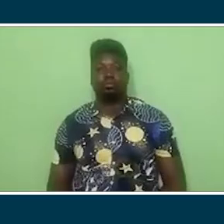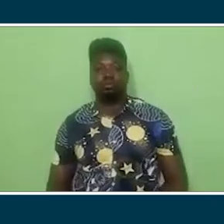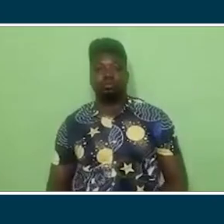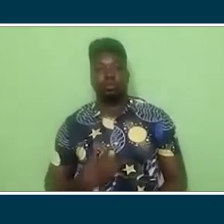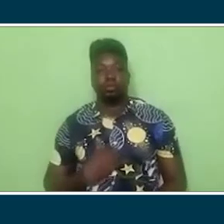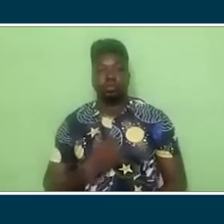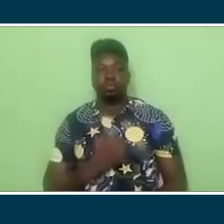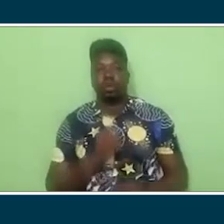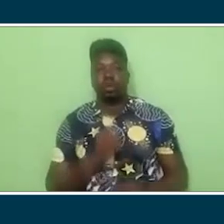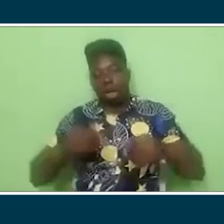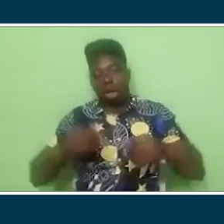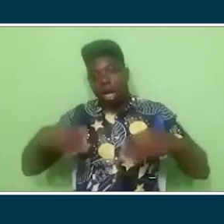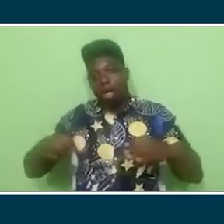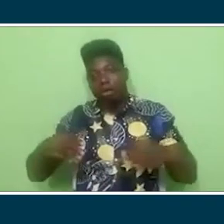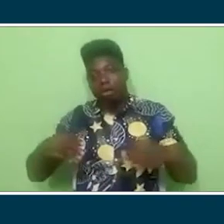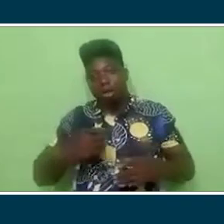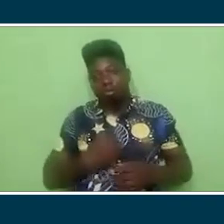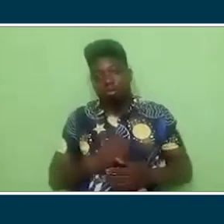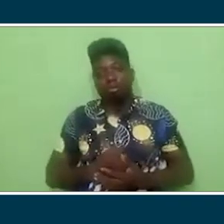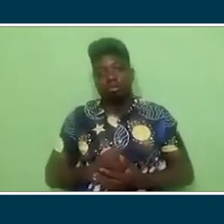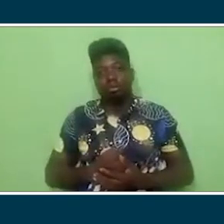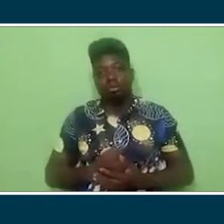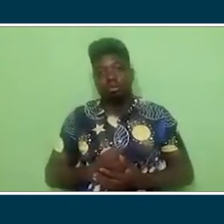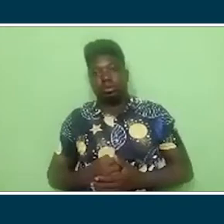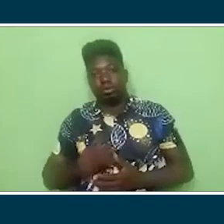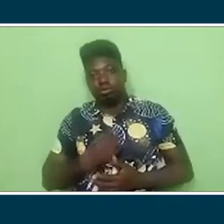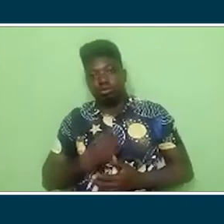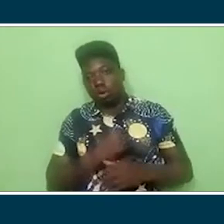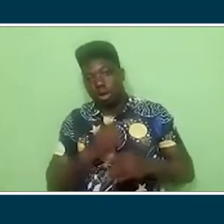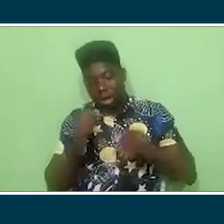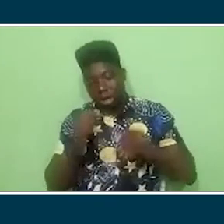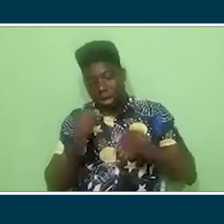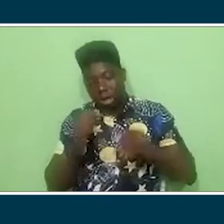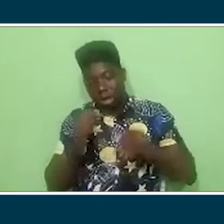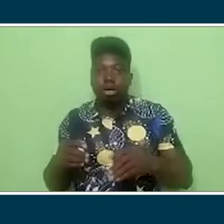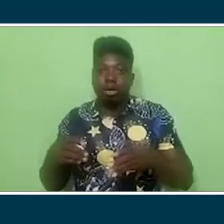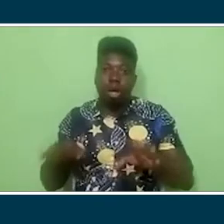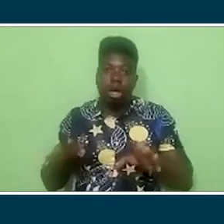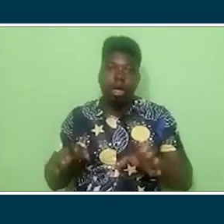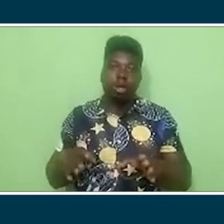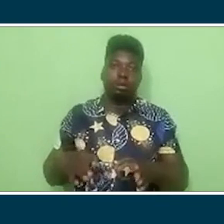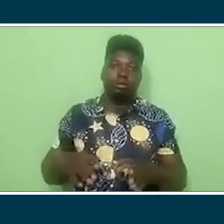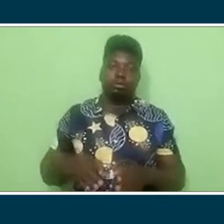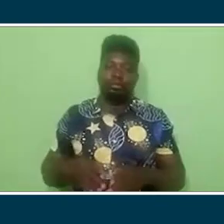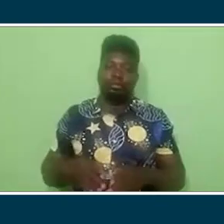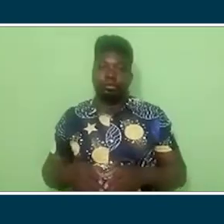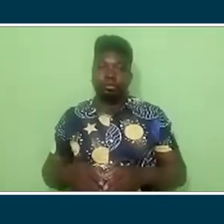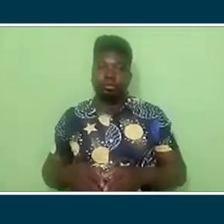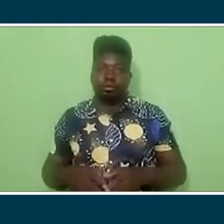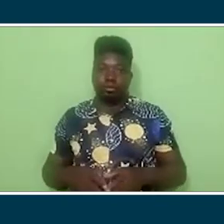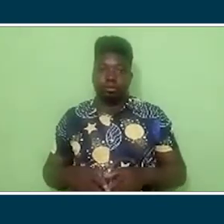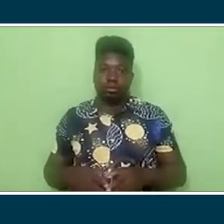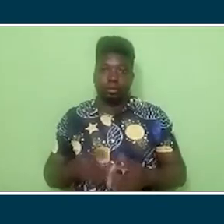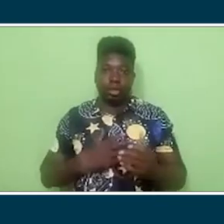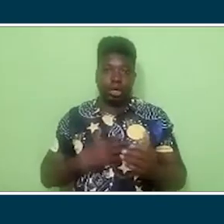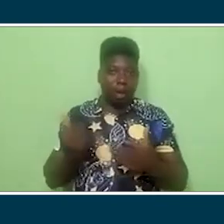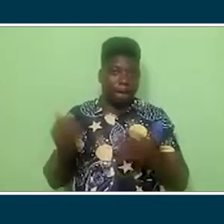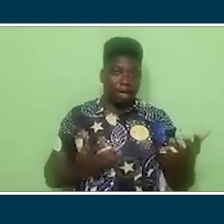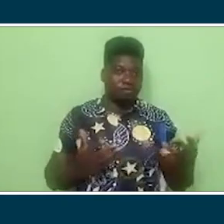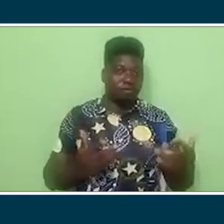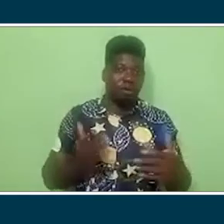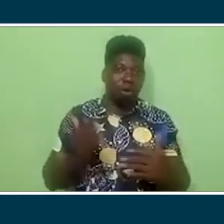allow missteps. We can bring those forward. We can allow unlearning needs and bring them